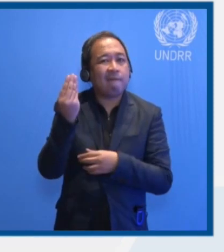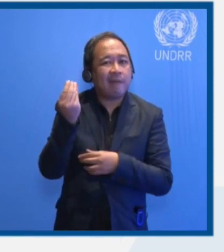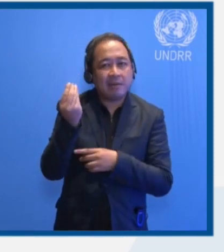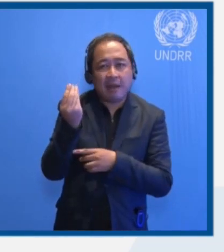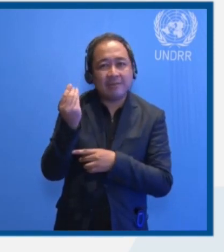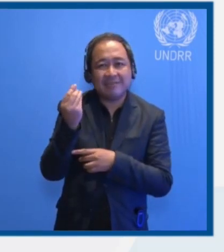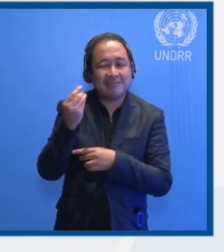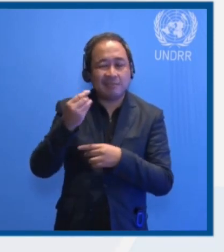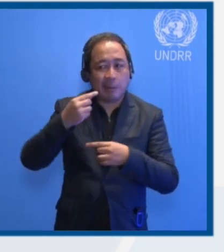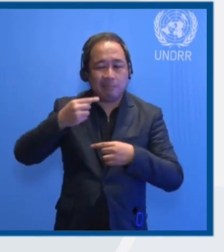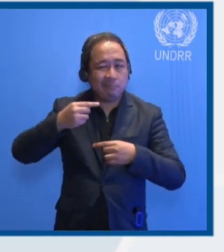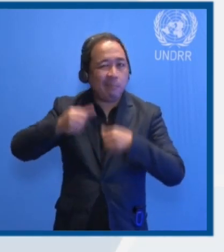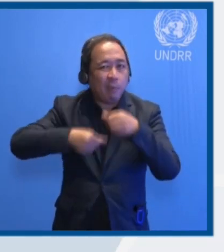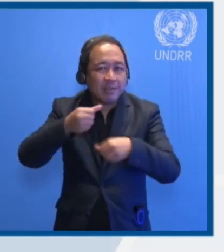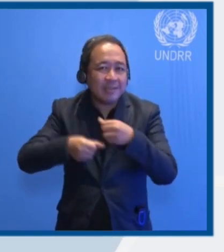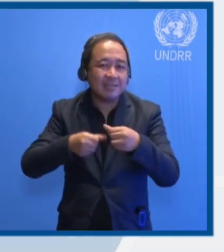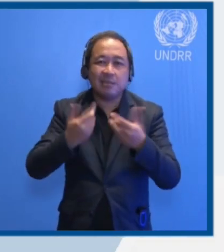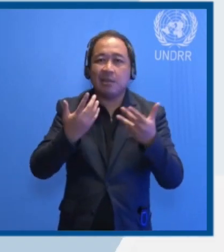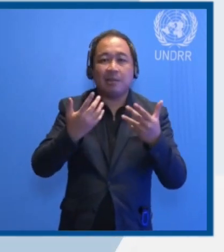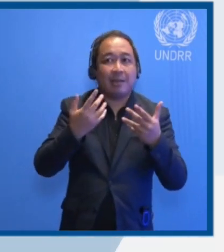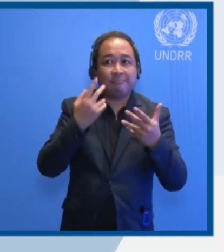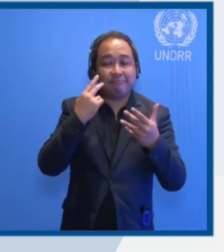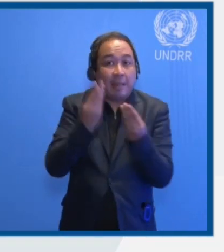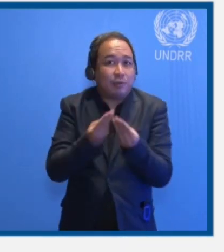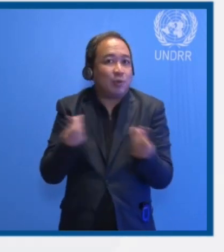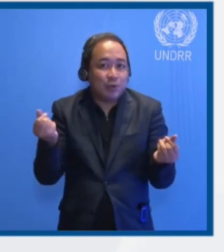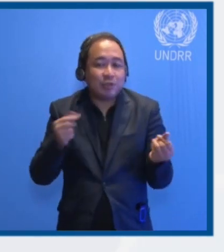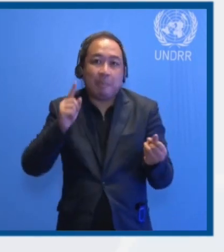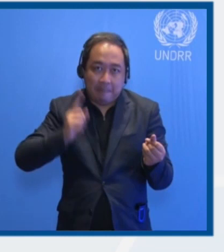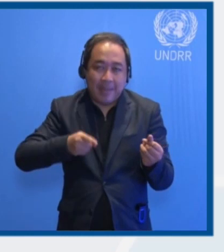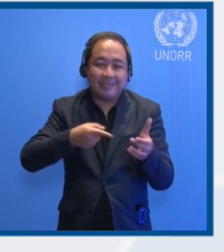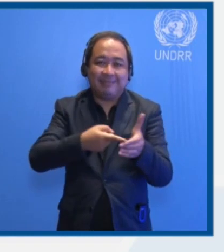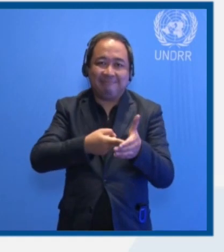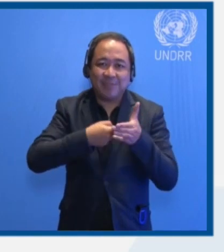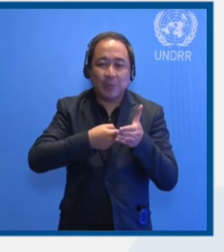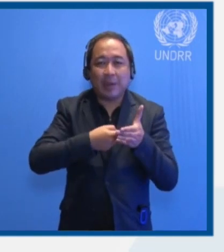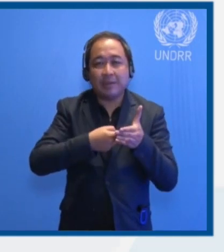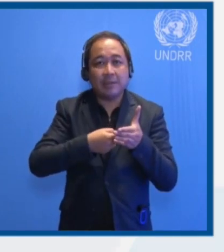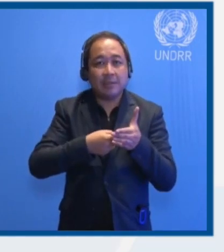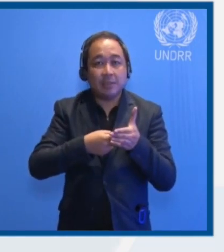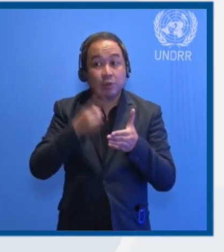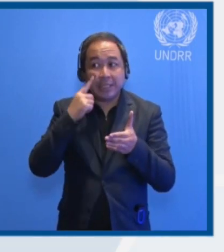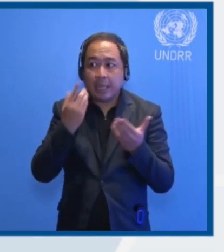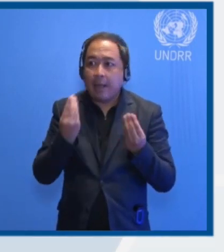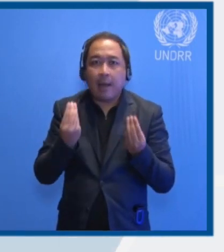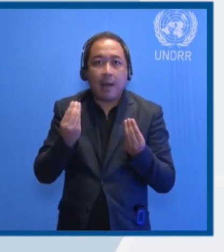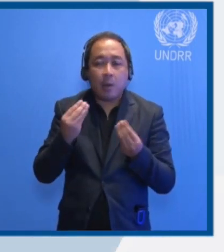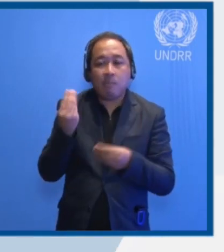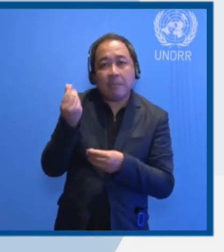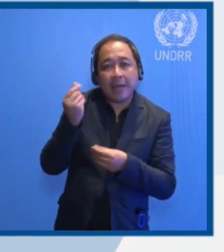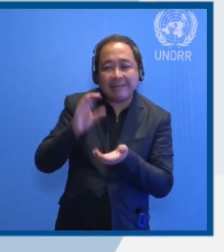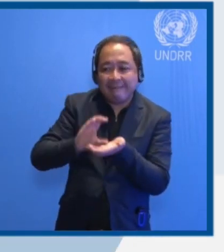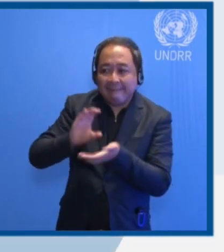required for nature-based solutions, but it's not unclear the return on investment. And we've also talked